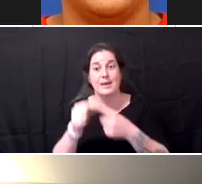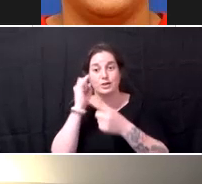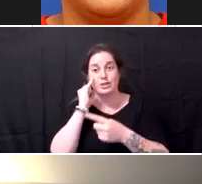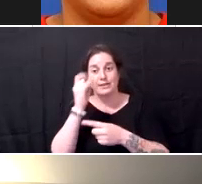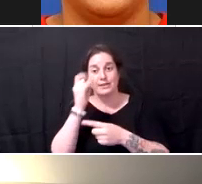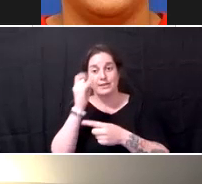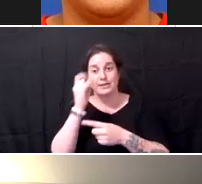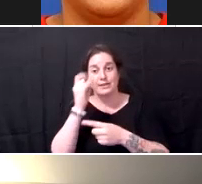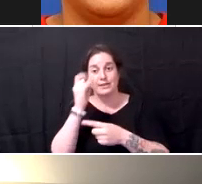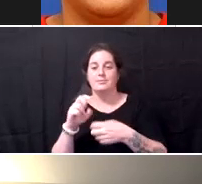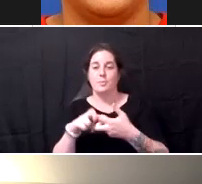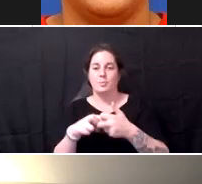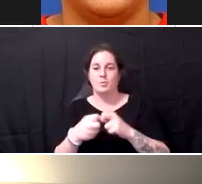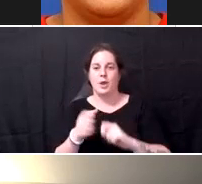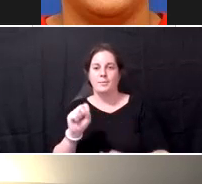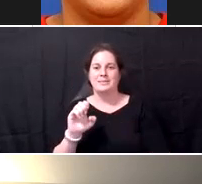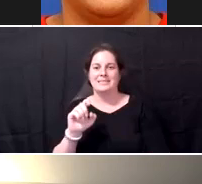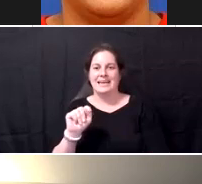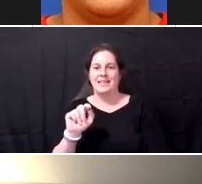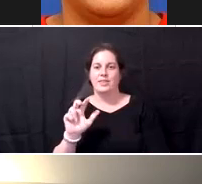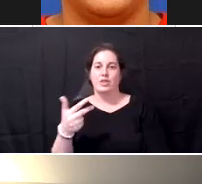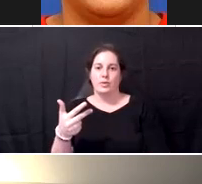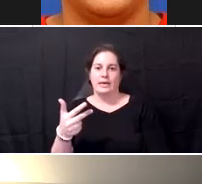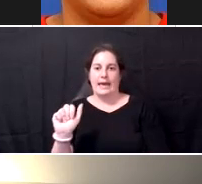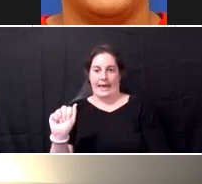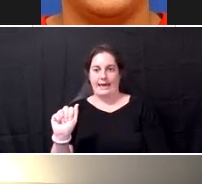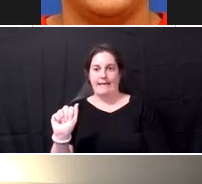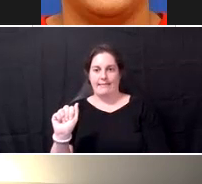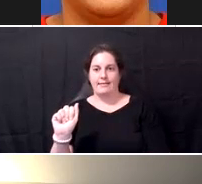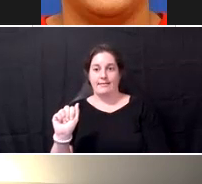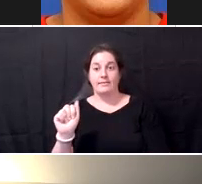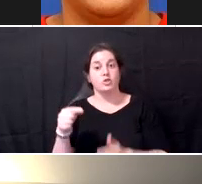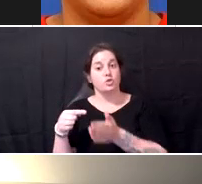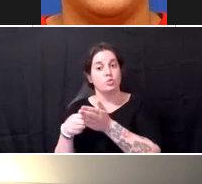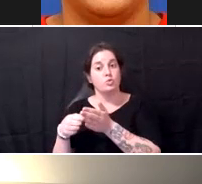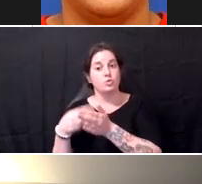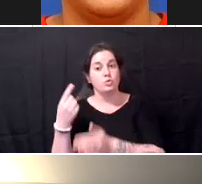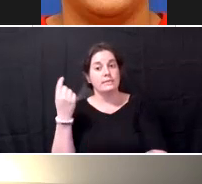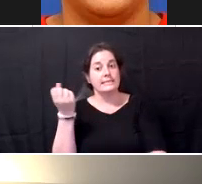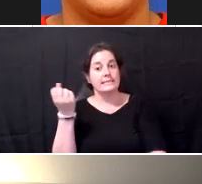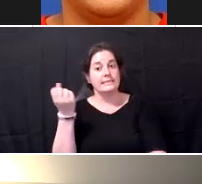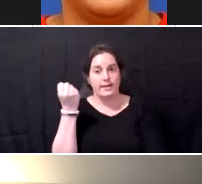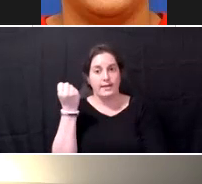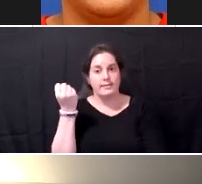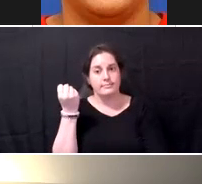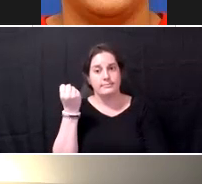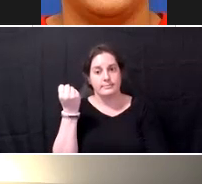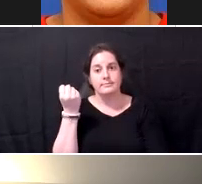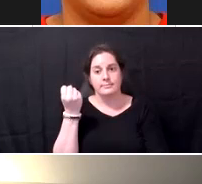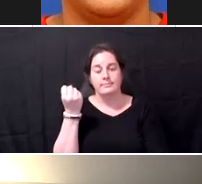3A on this weekend, you know, because that's going to be due on Saturday. All